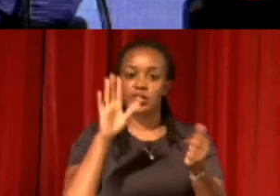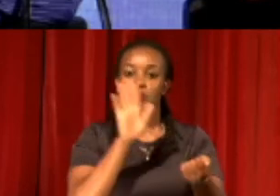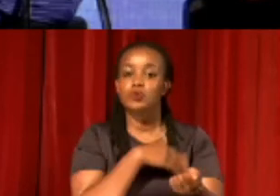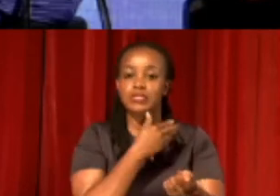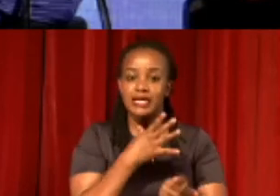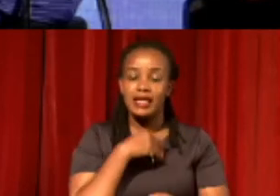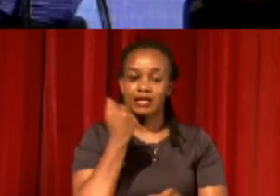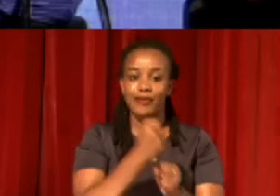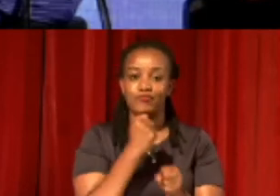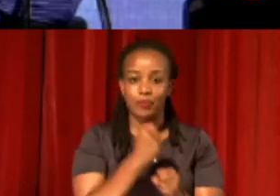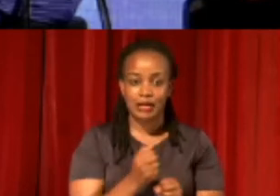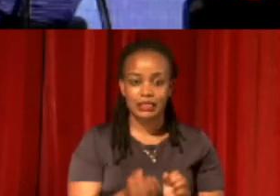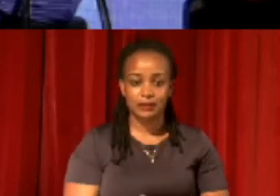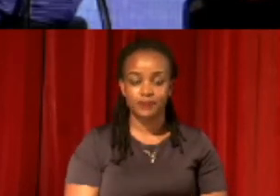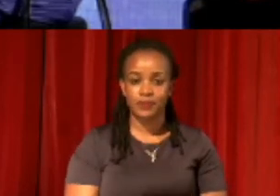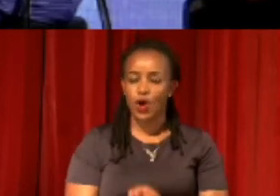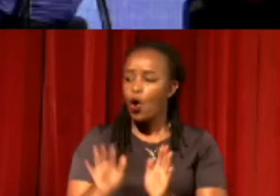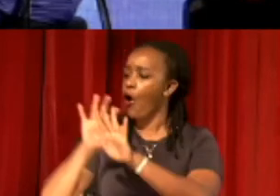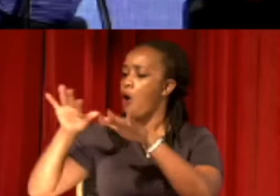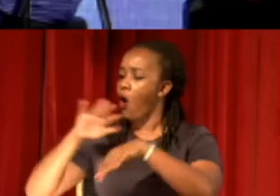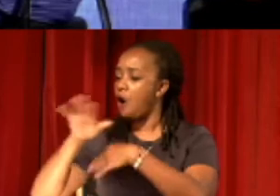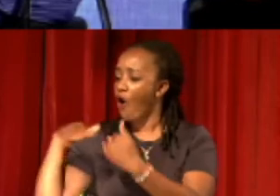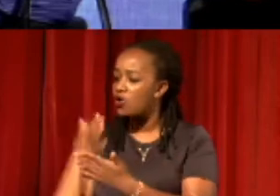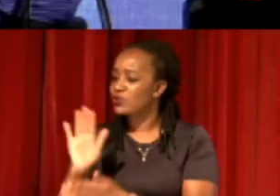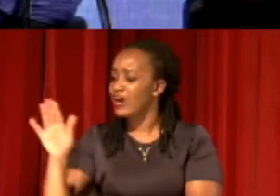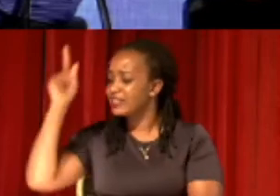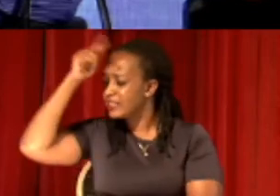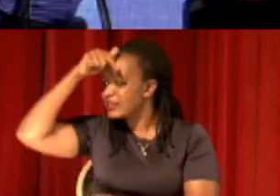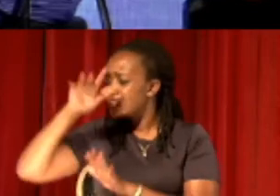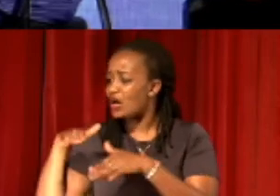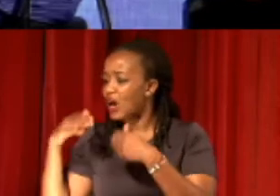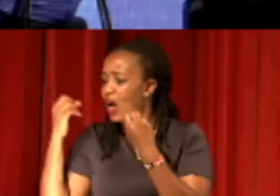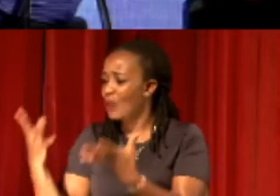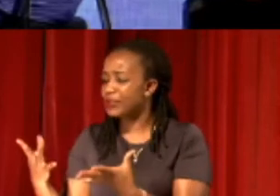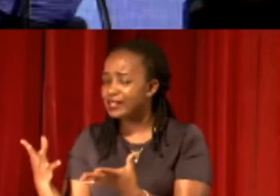education. All my degrees. How many are there? Just three.